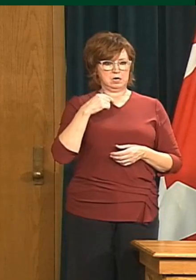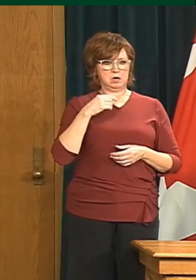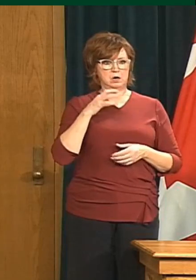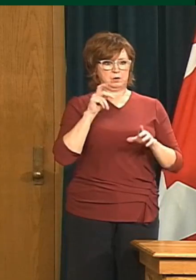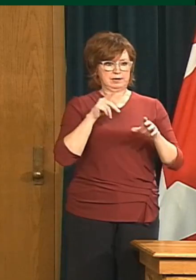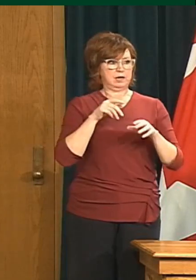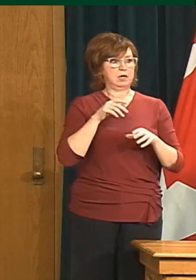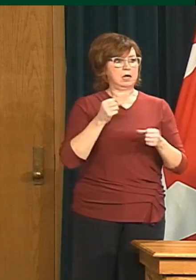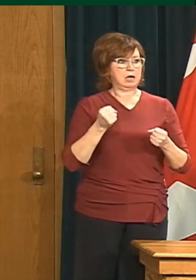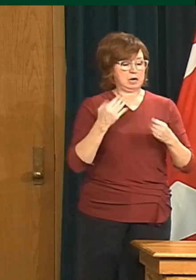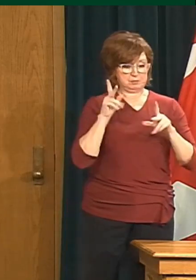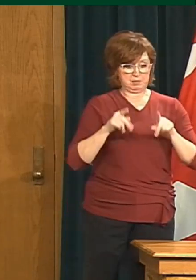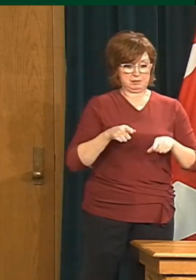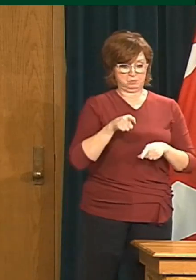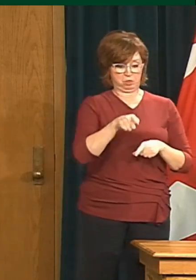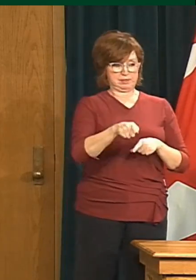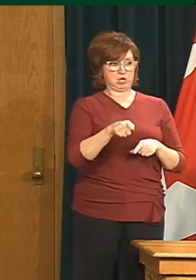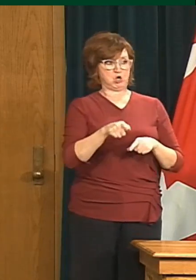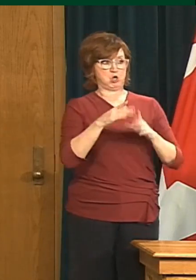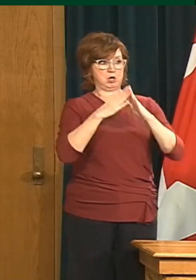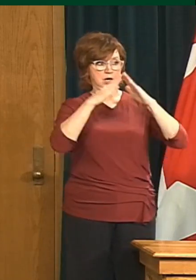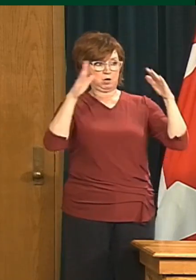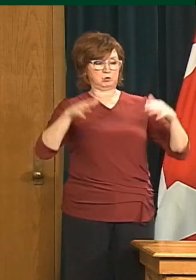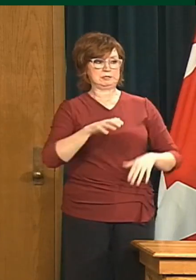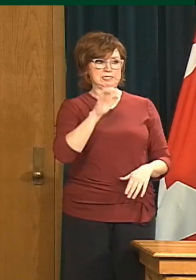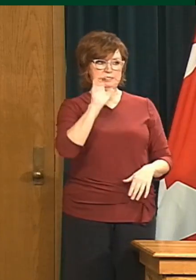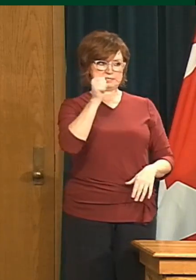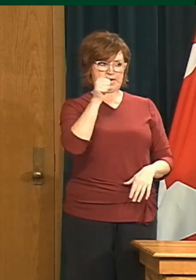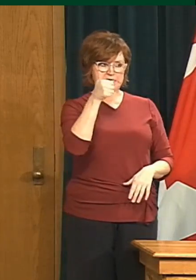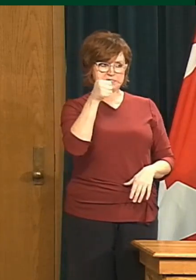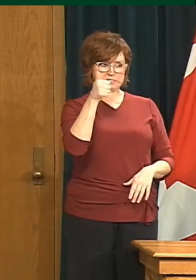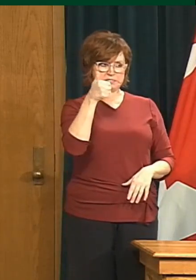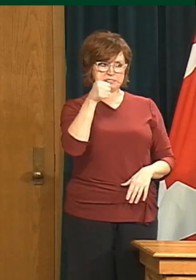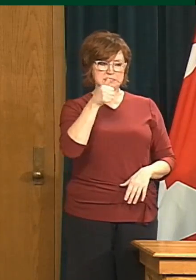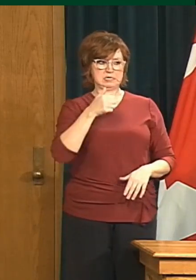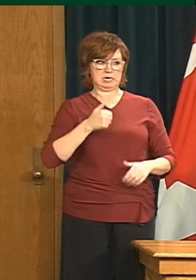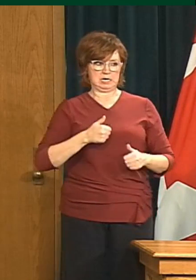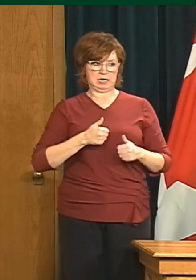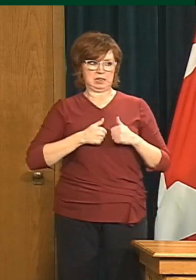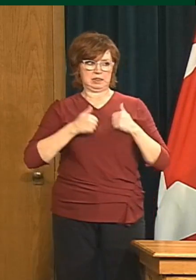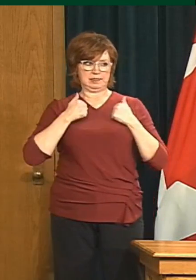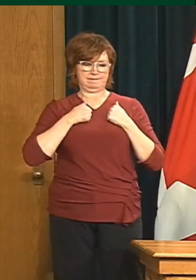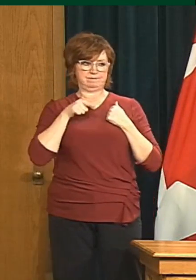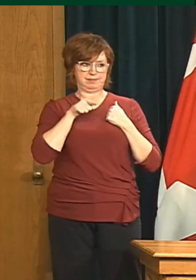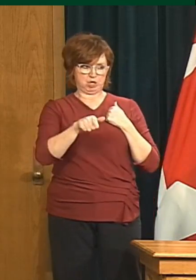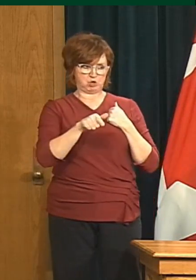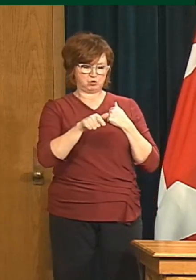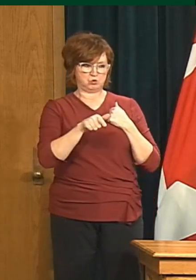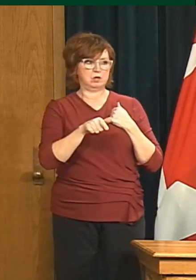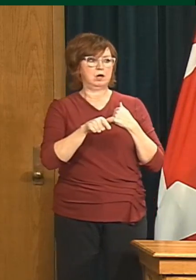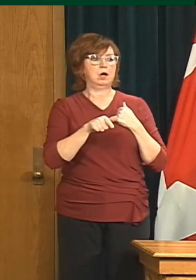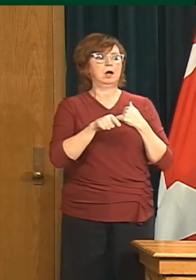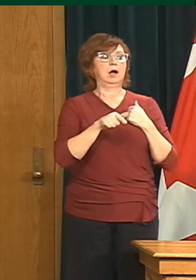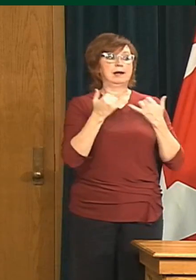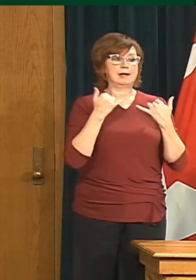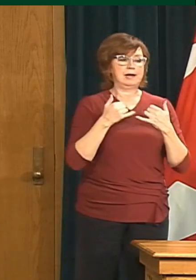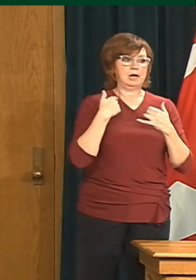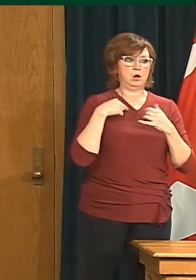10 residents who are being kept under monitoring,